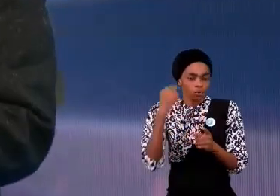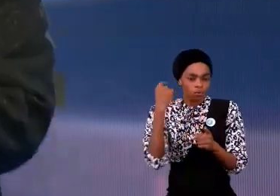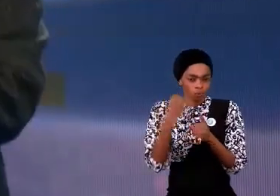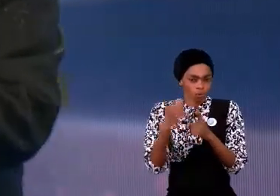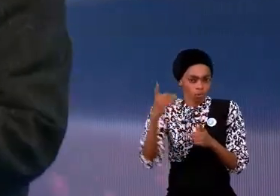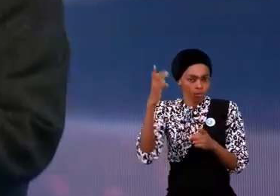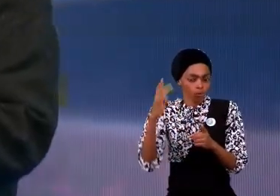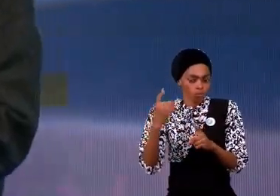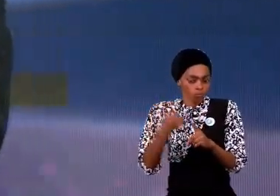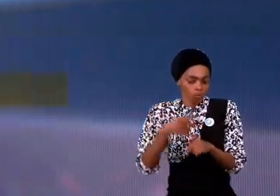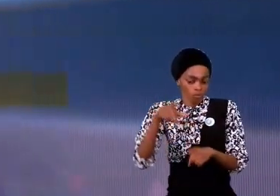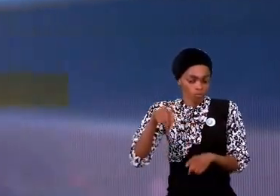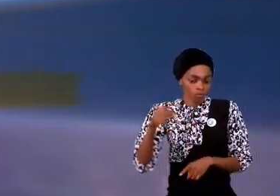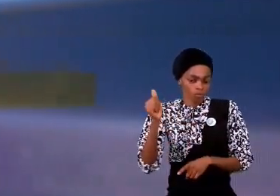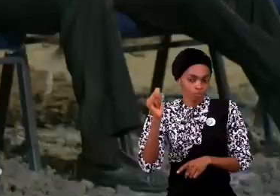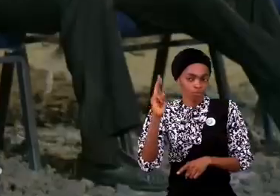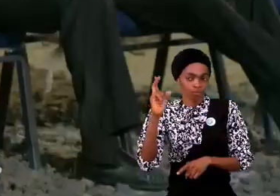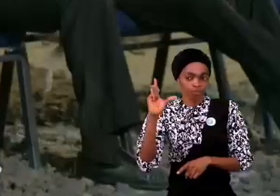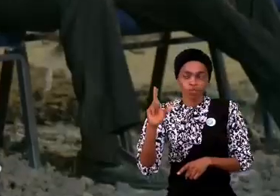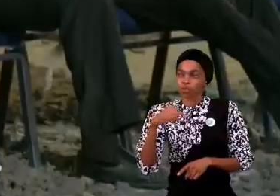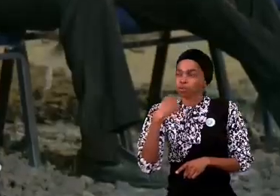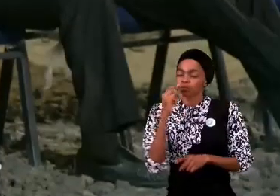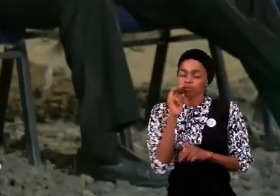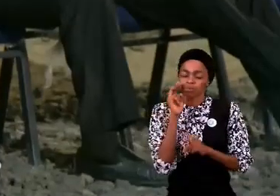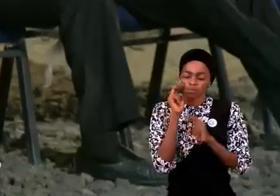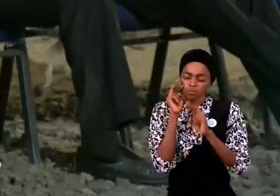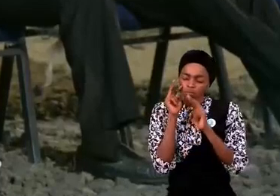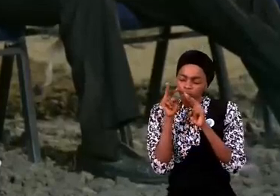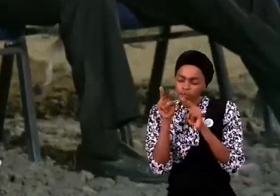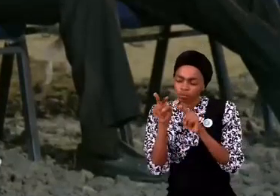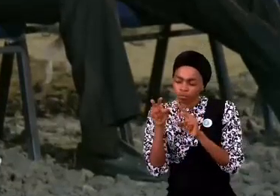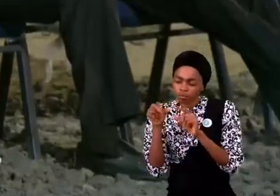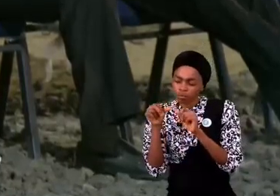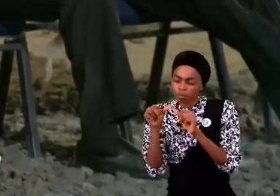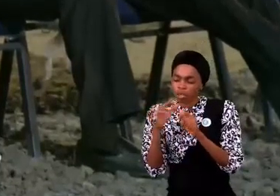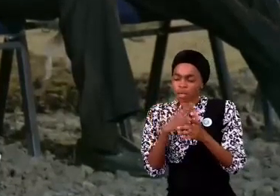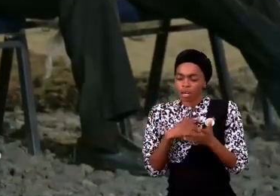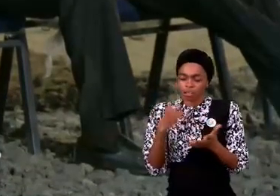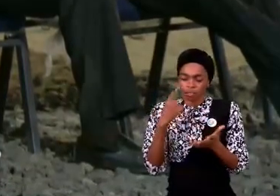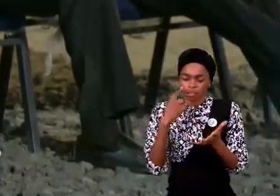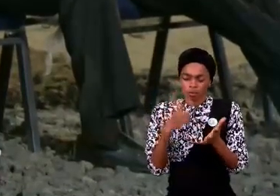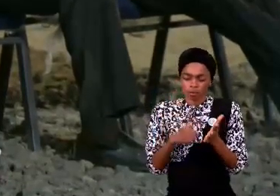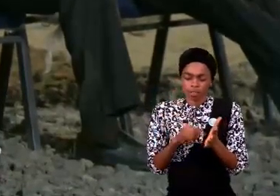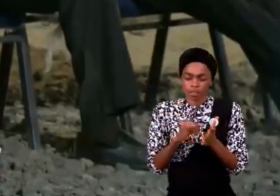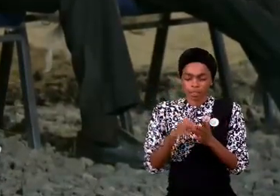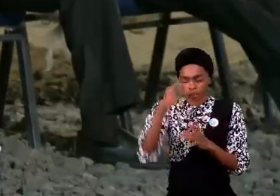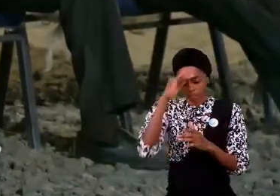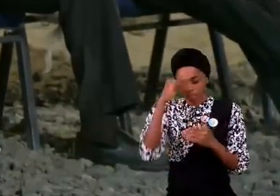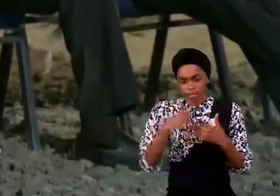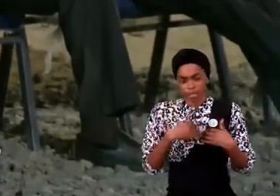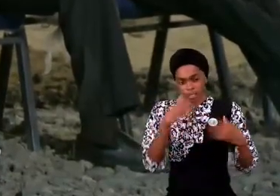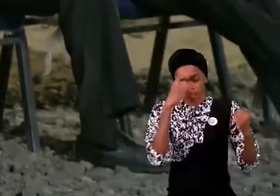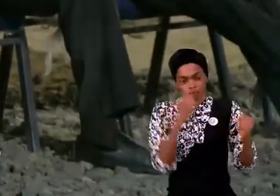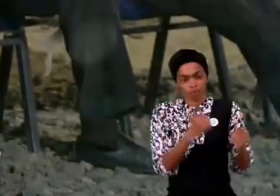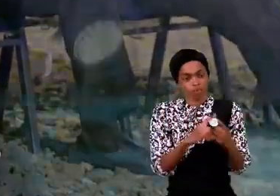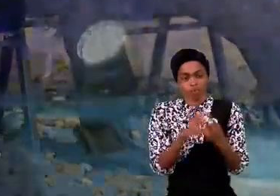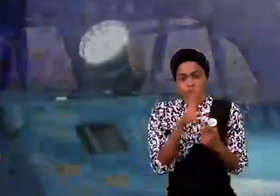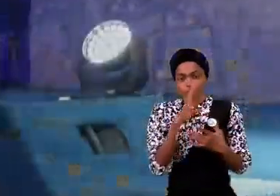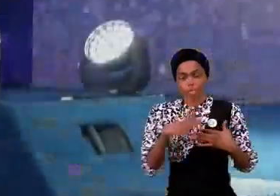to be healed. Look at verse 10. In verse 10, and said with a loud voice,